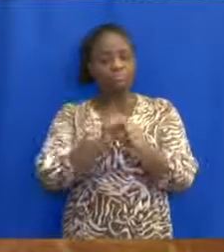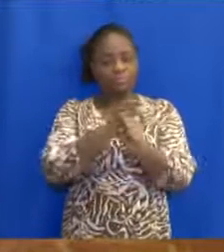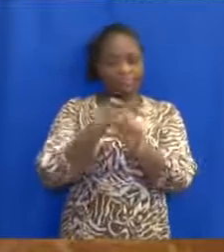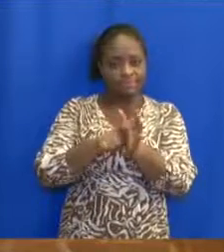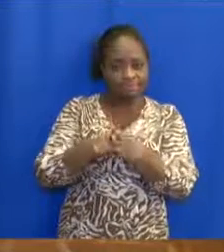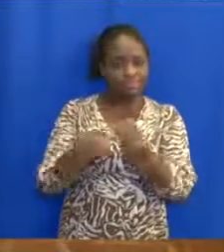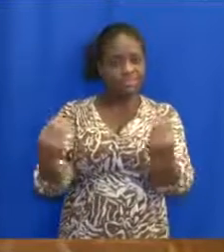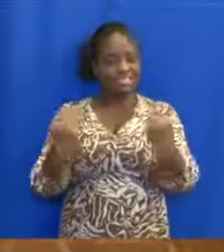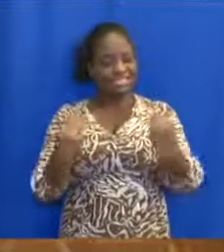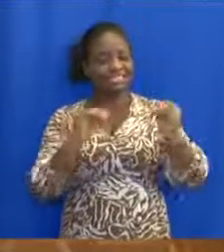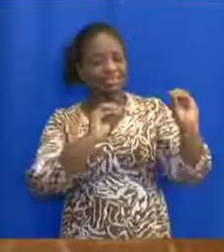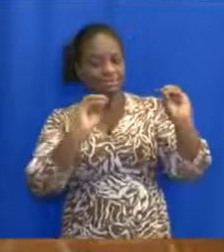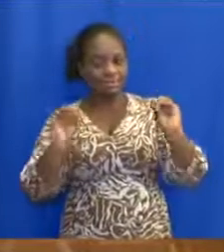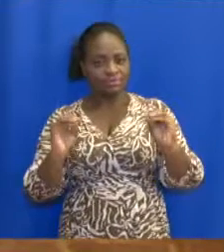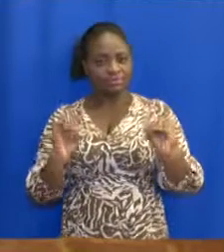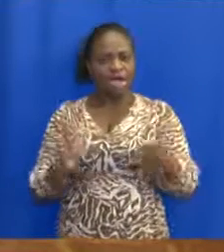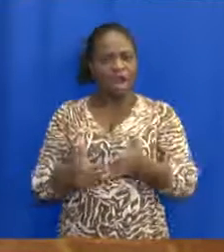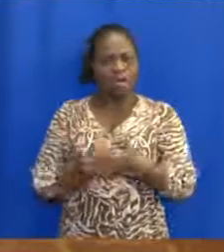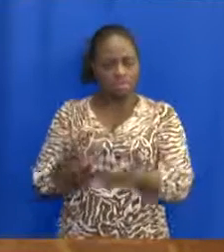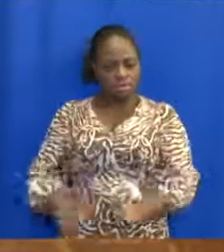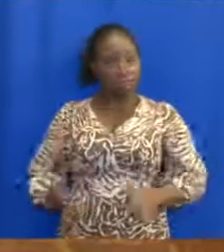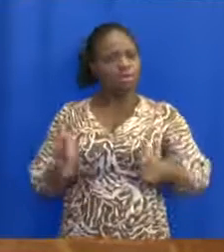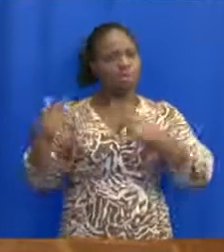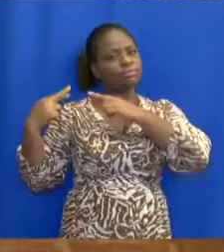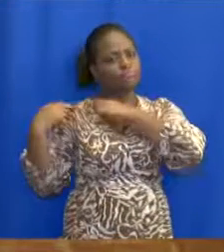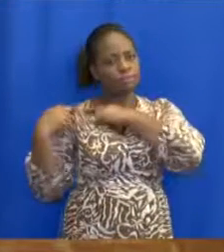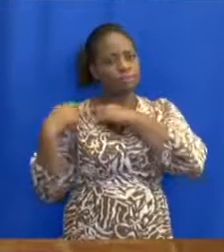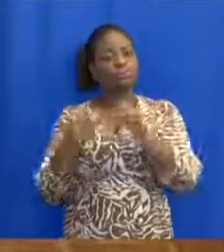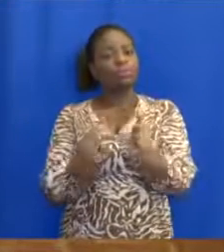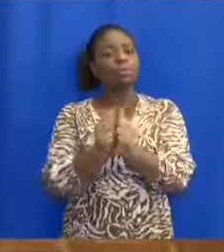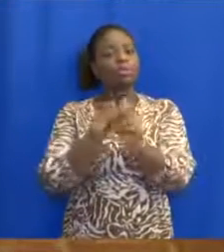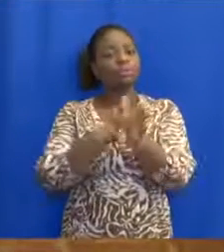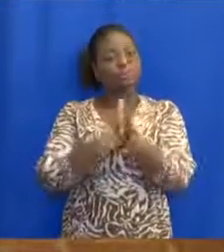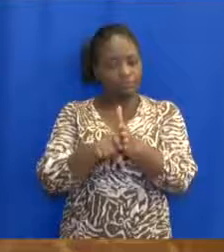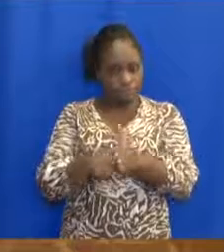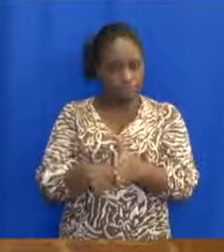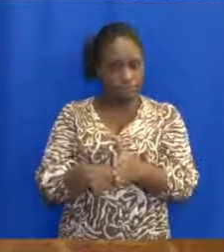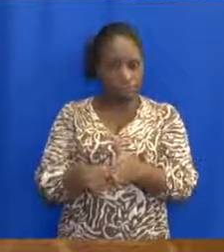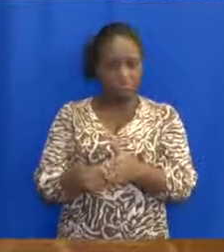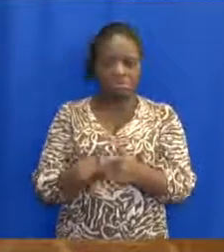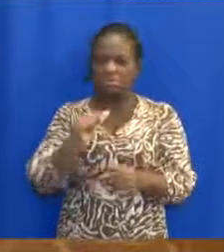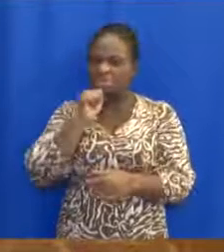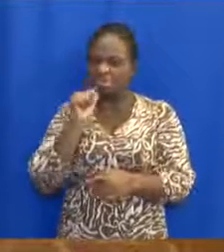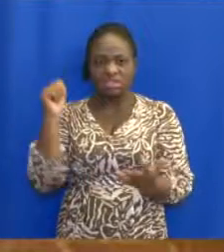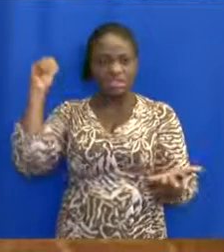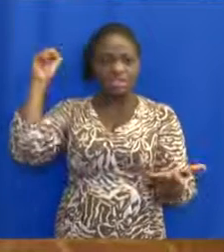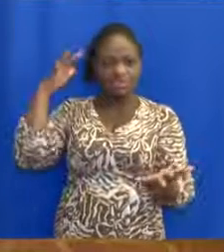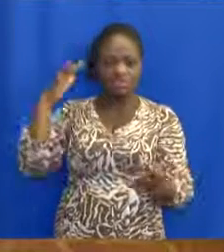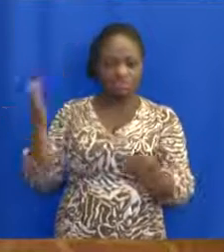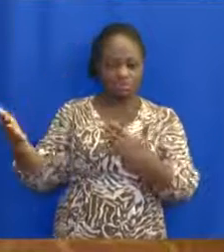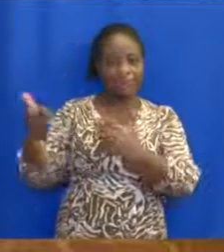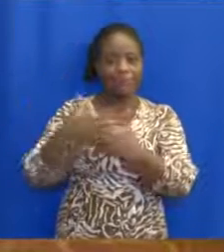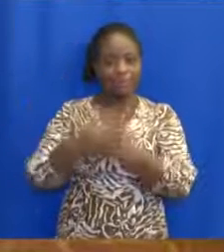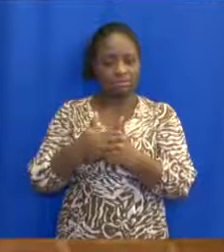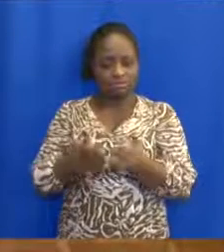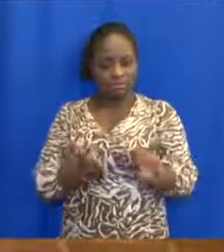teach ourselves how to live responsibly with coronavirus. We do not expect to go back